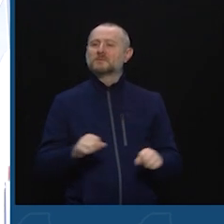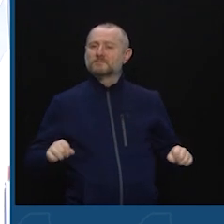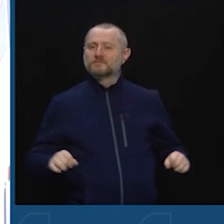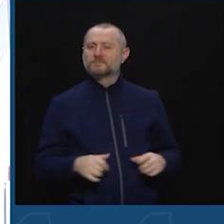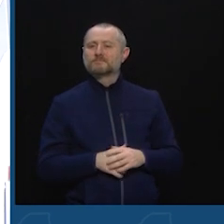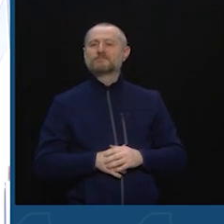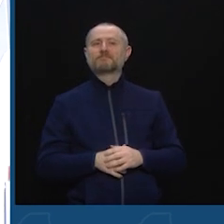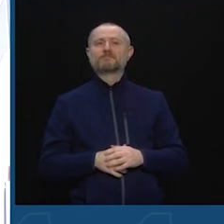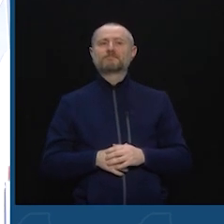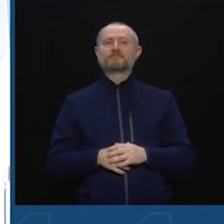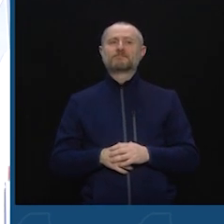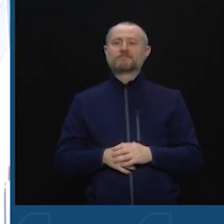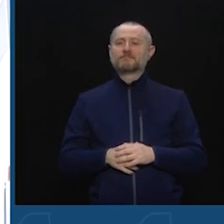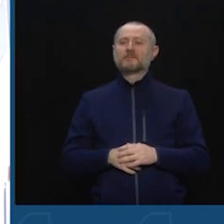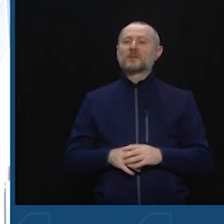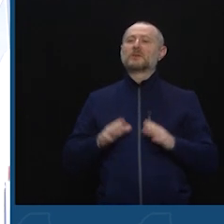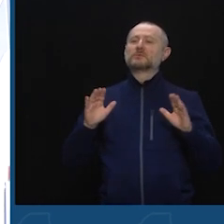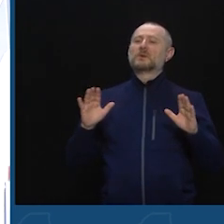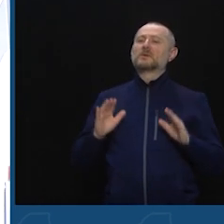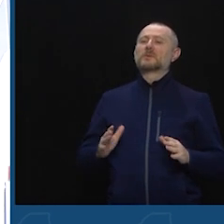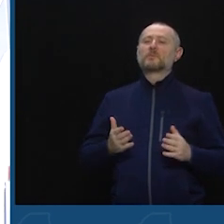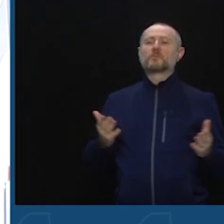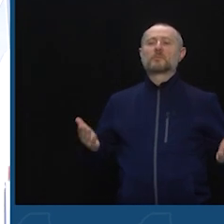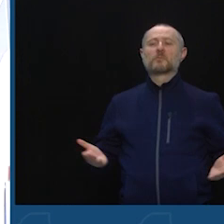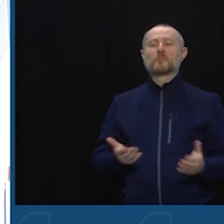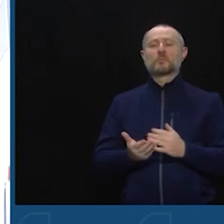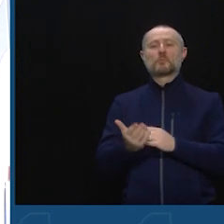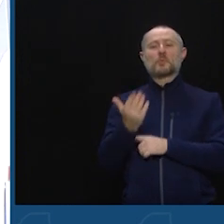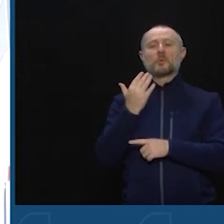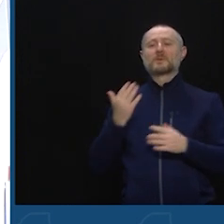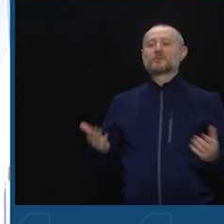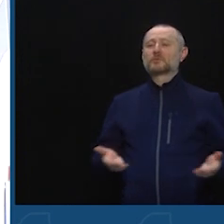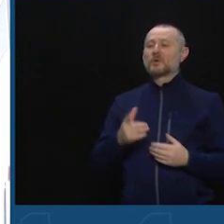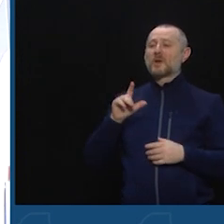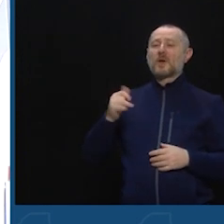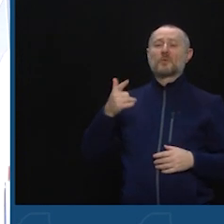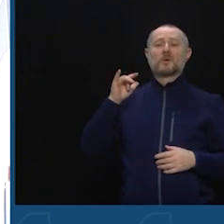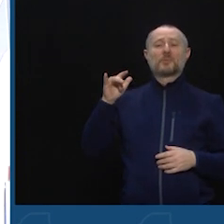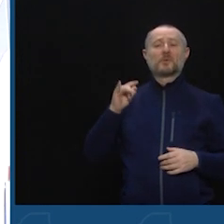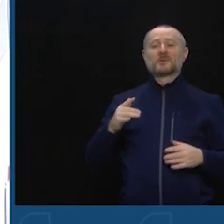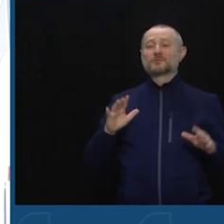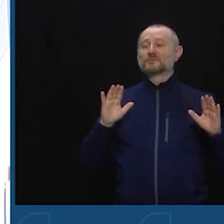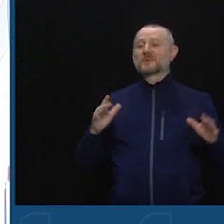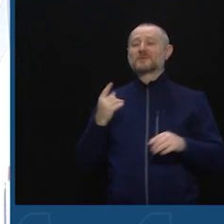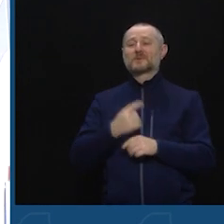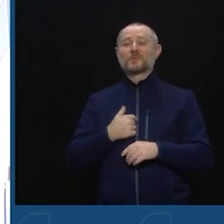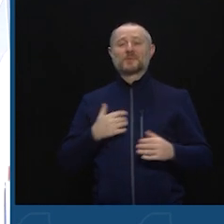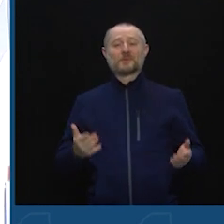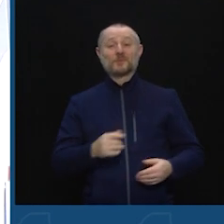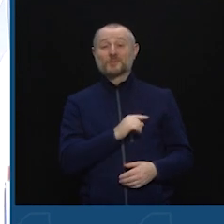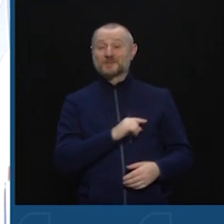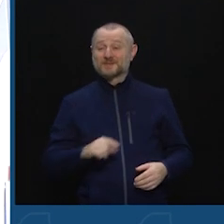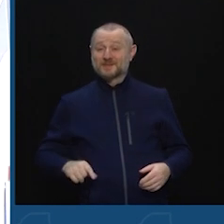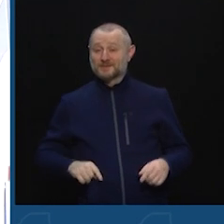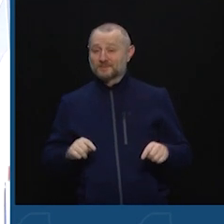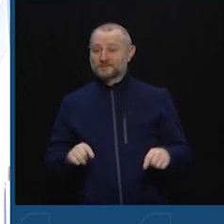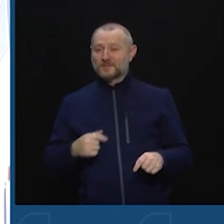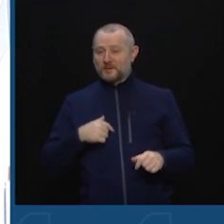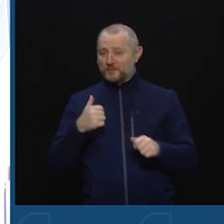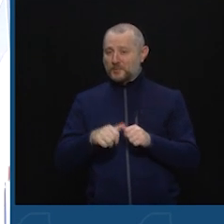It's a great morning to be here at LaGuardia Airport. It's a great day to be in Queens, and just a reminder, I